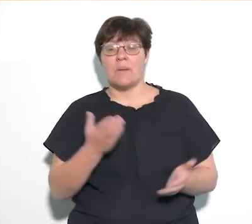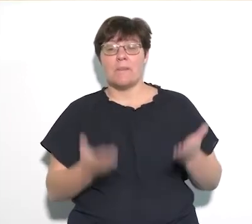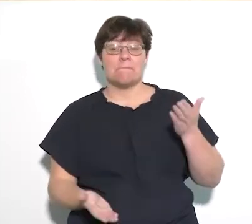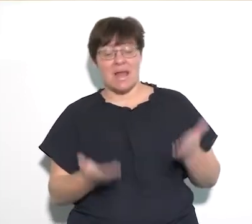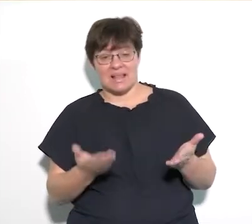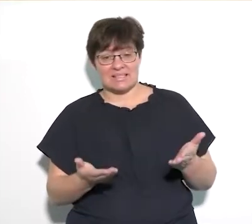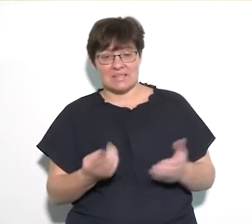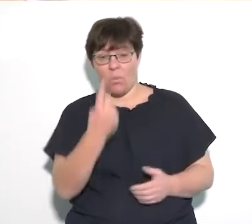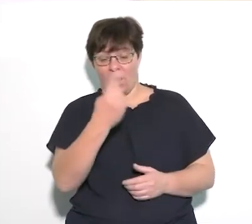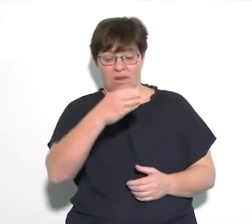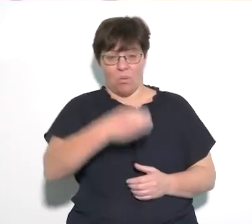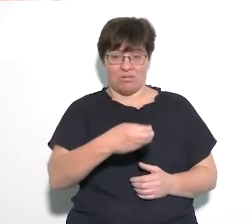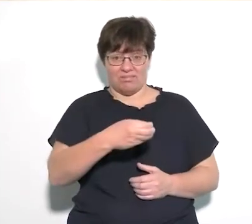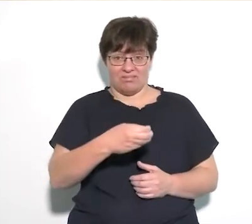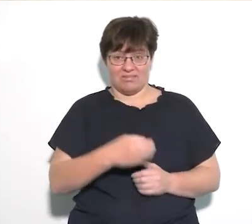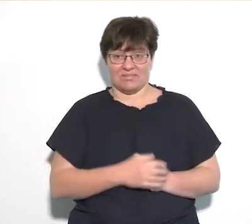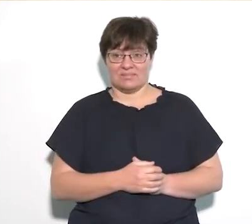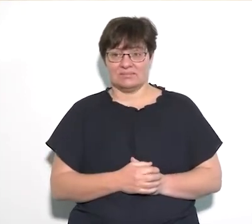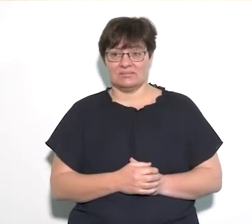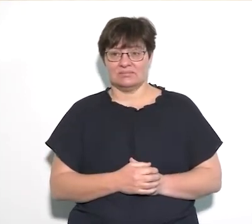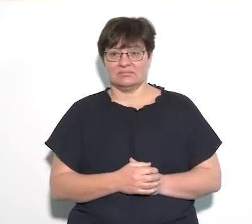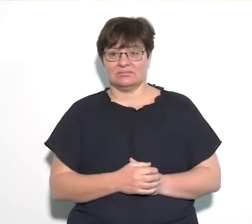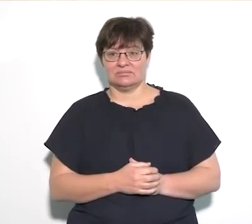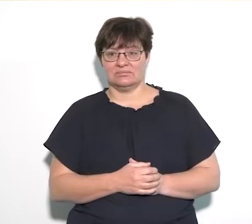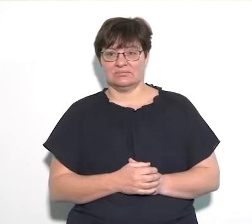to balance on one of the holes.